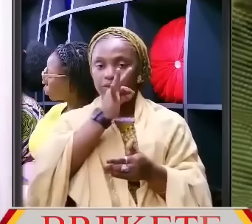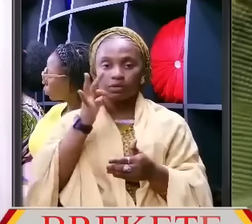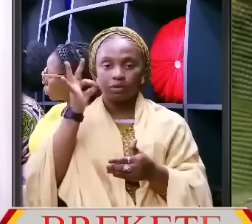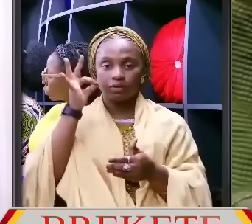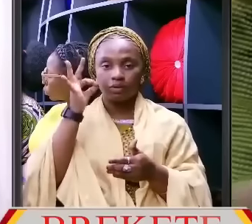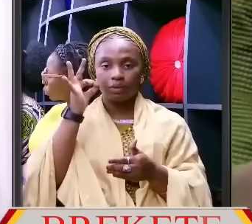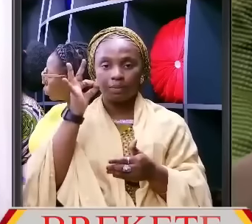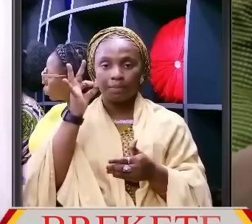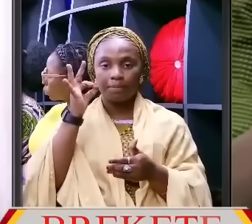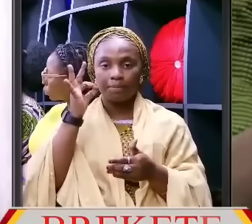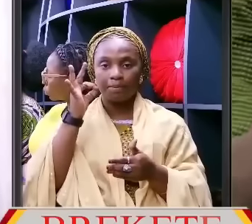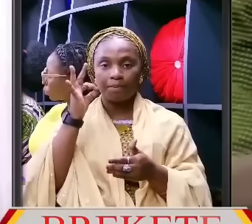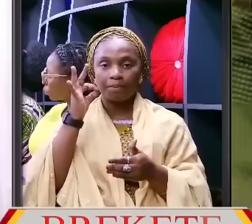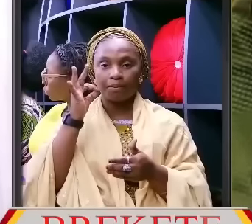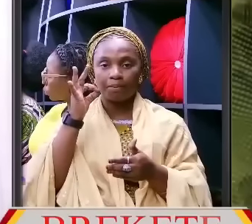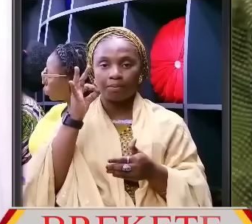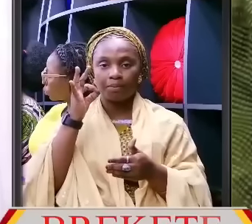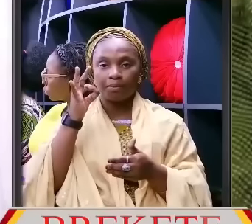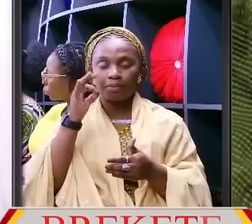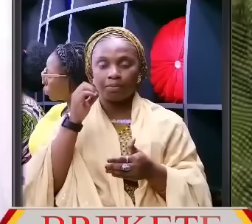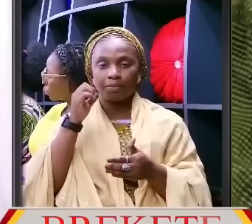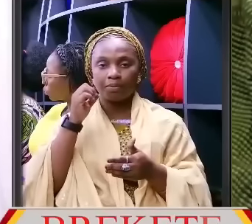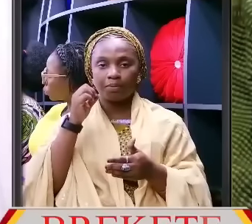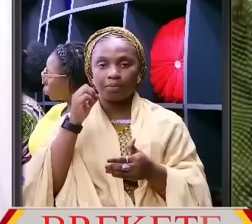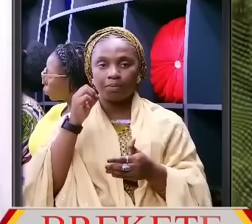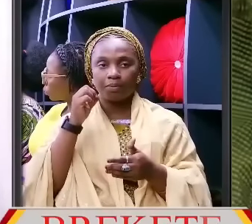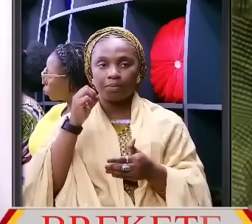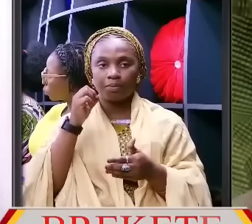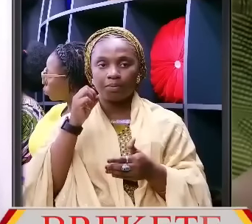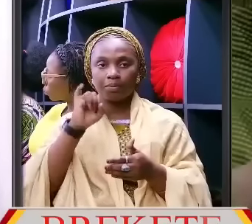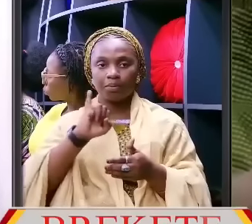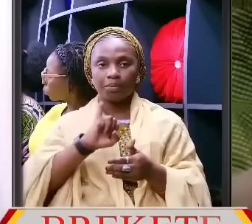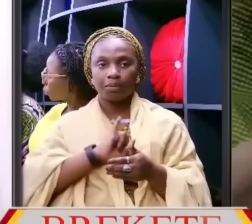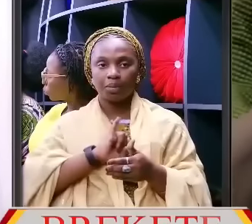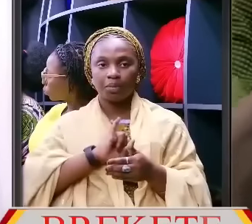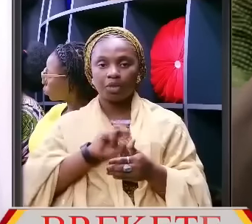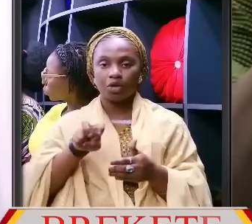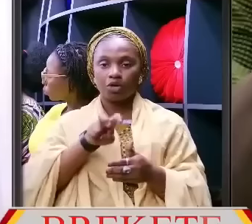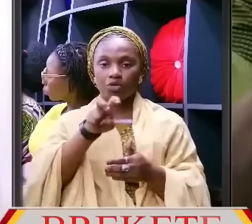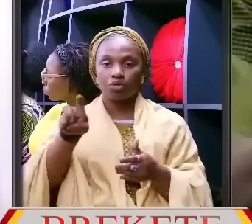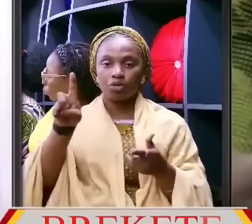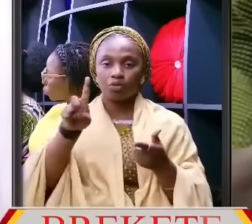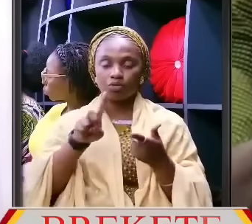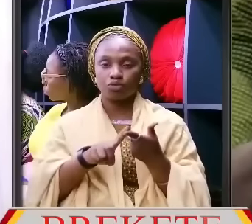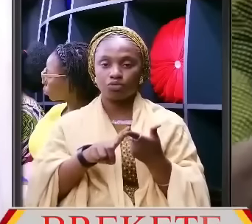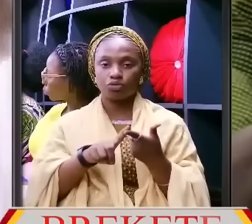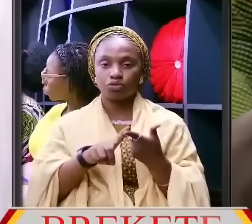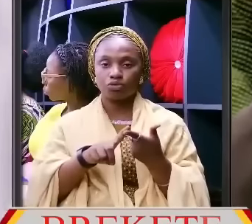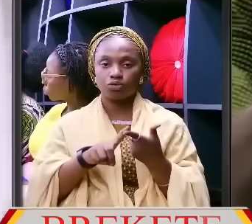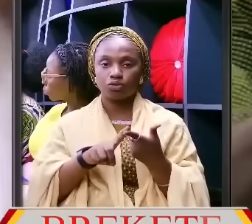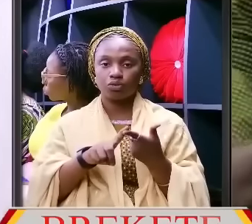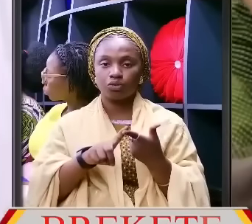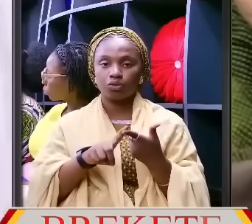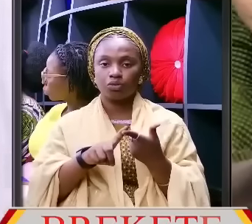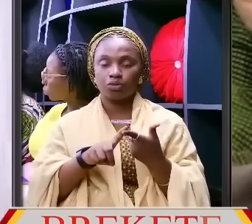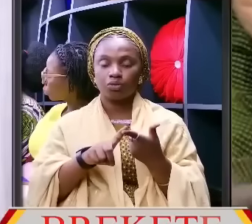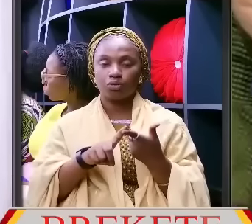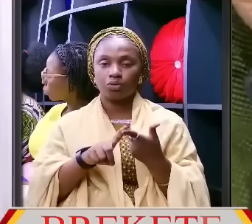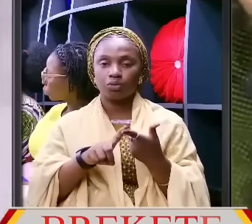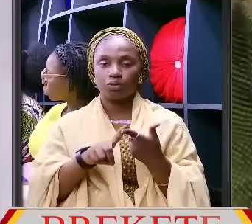I from Jato Ata 911. Now midnight around 1, I will come down